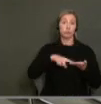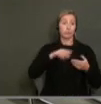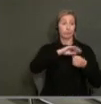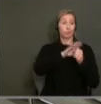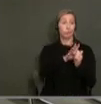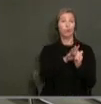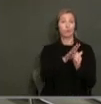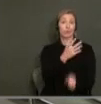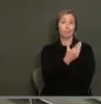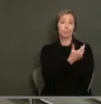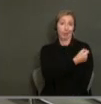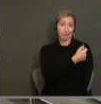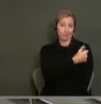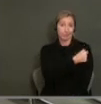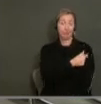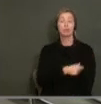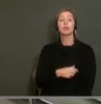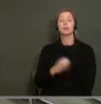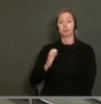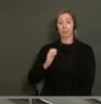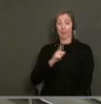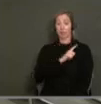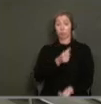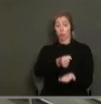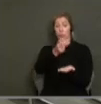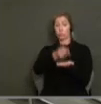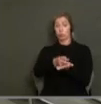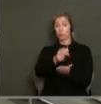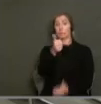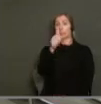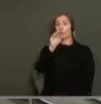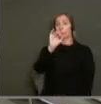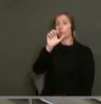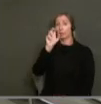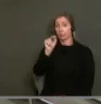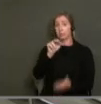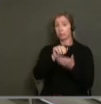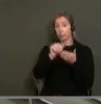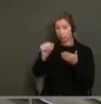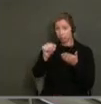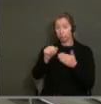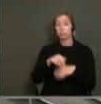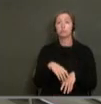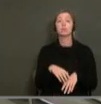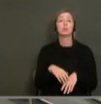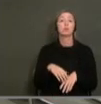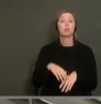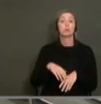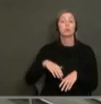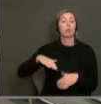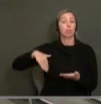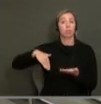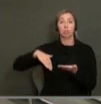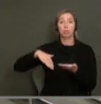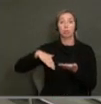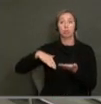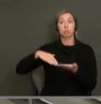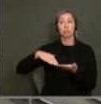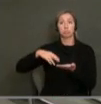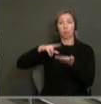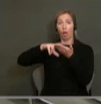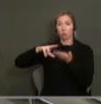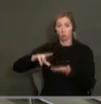vaccine. So the council approved that $10 million. We have executed a contract for